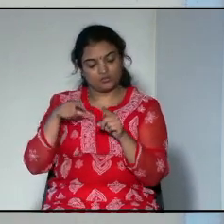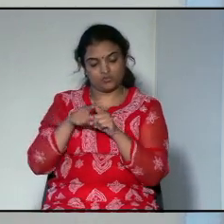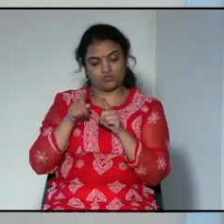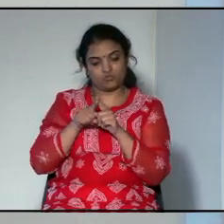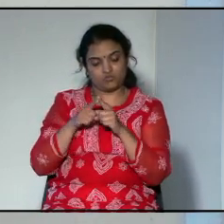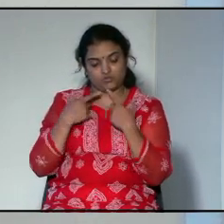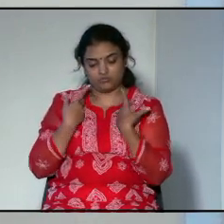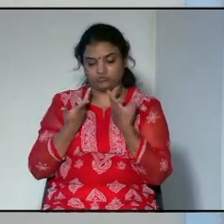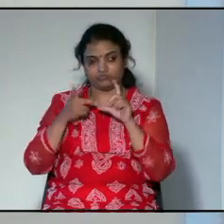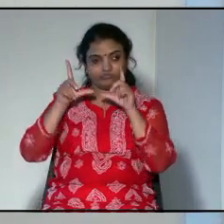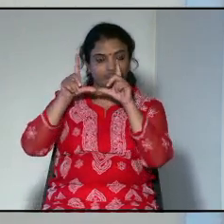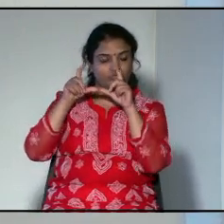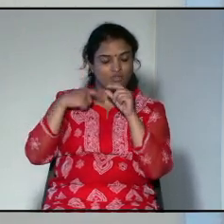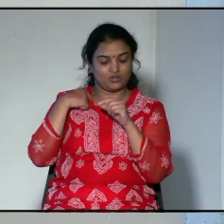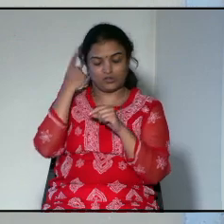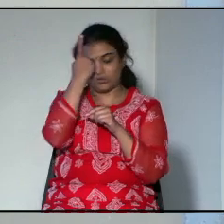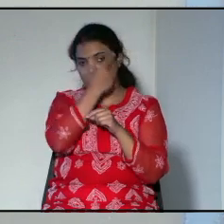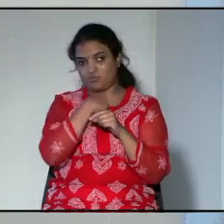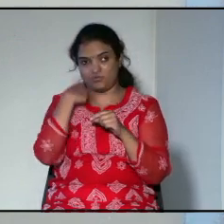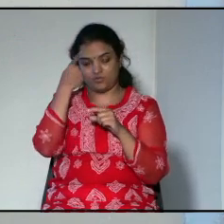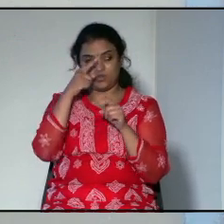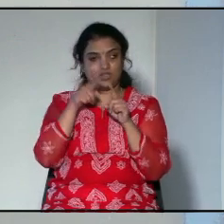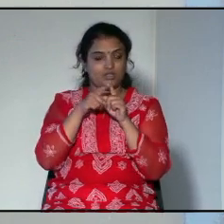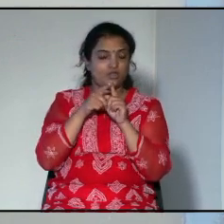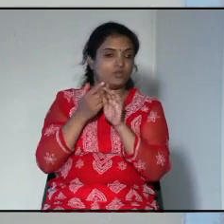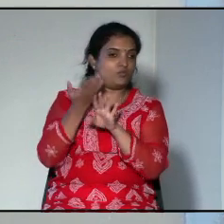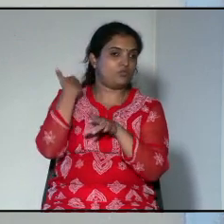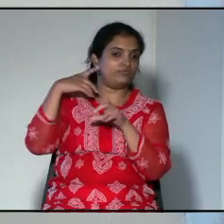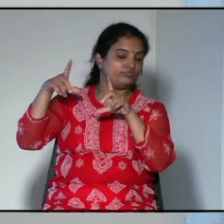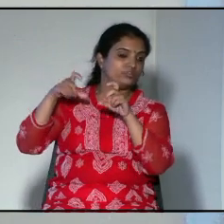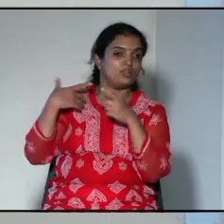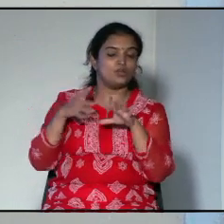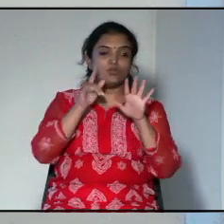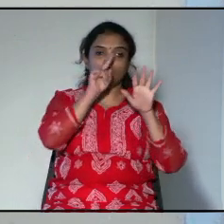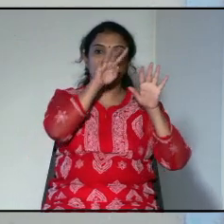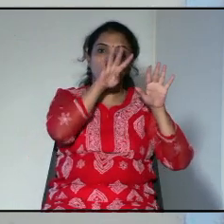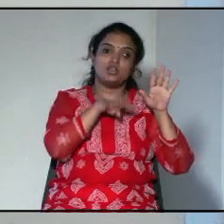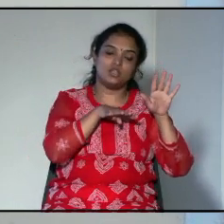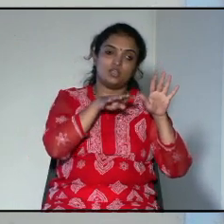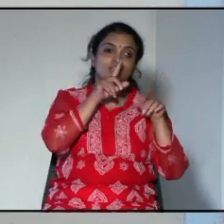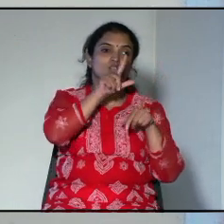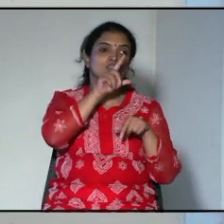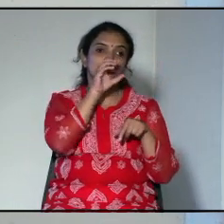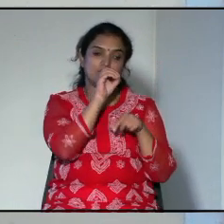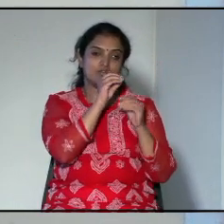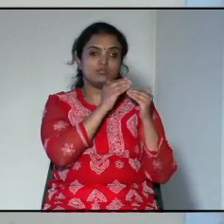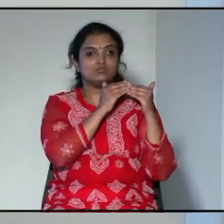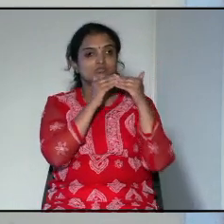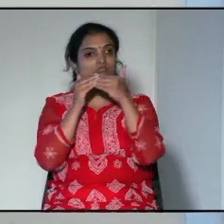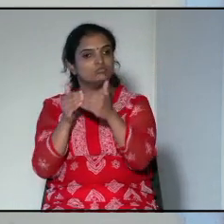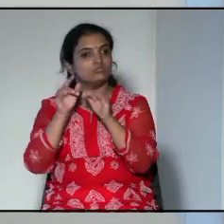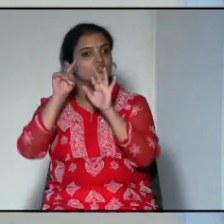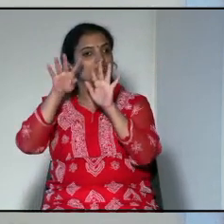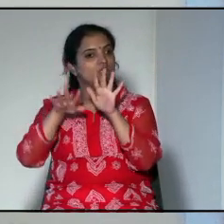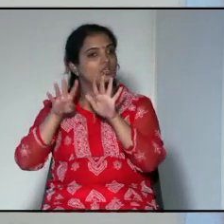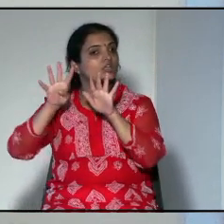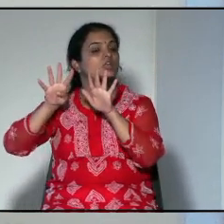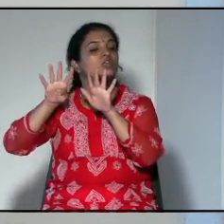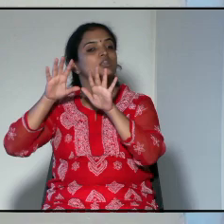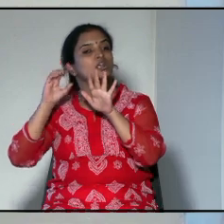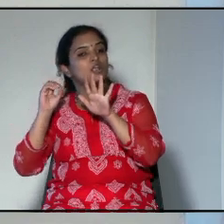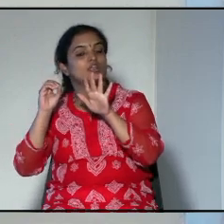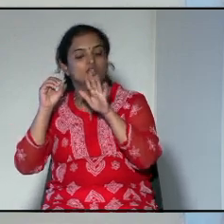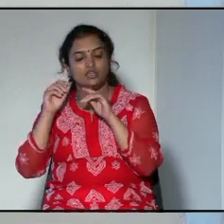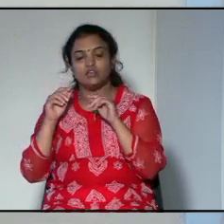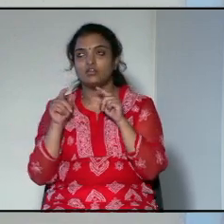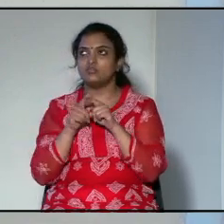the one phase in the late 1970s and then again in the 90s and